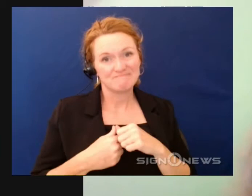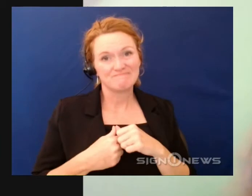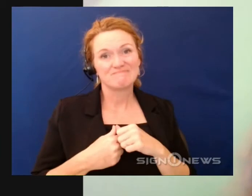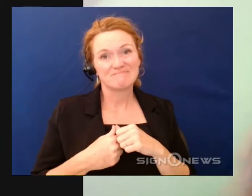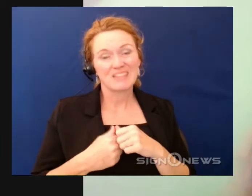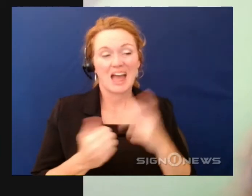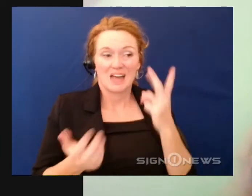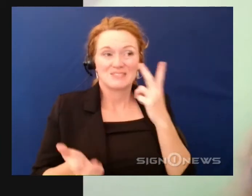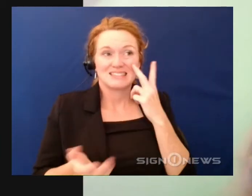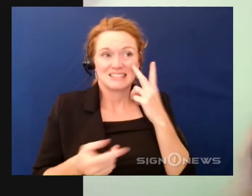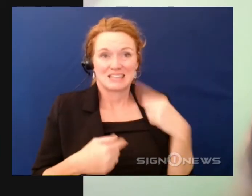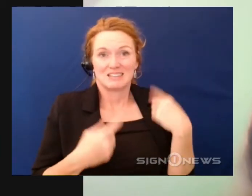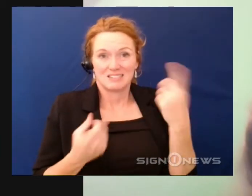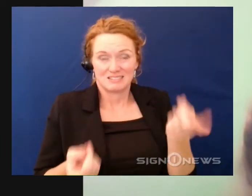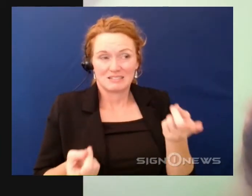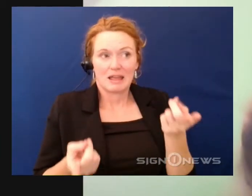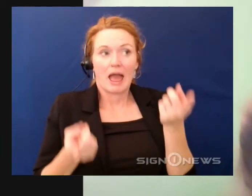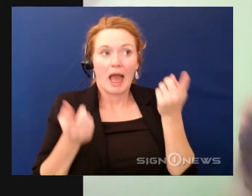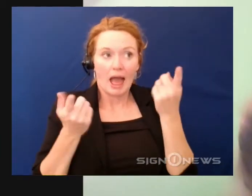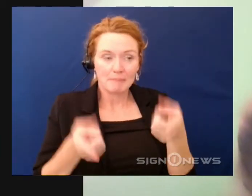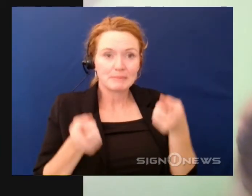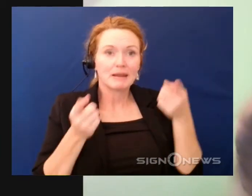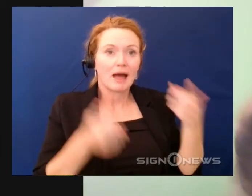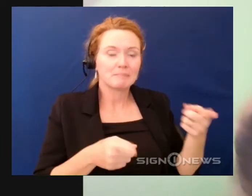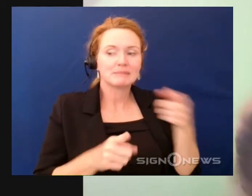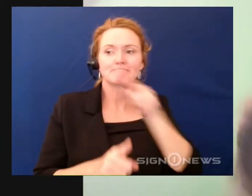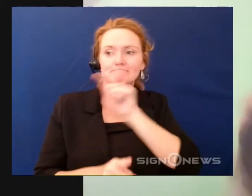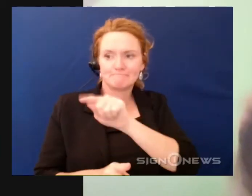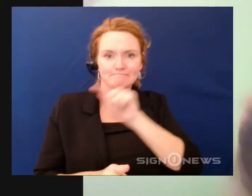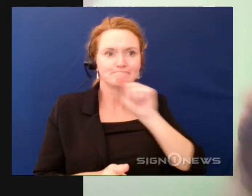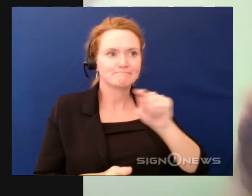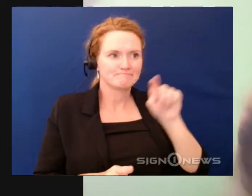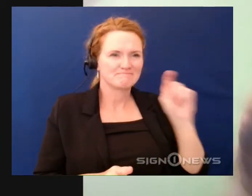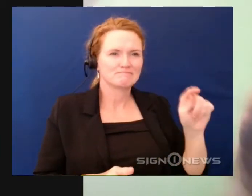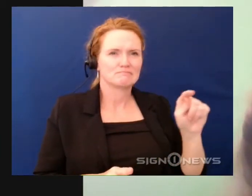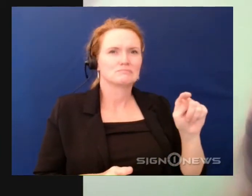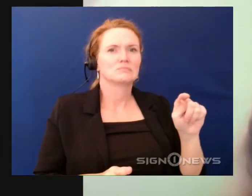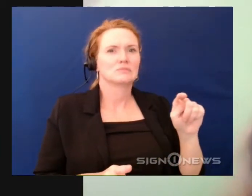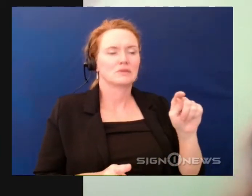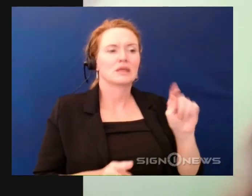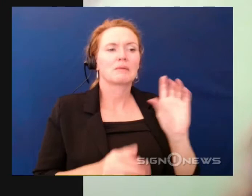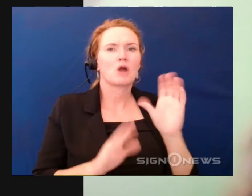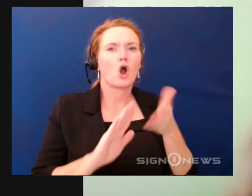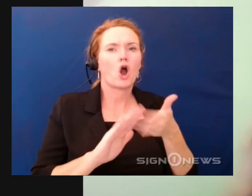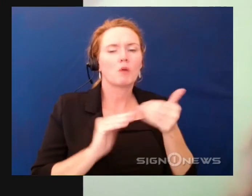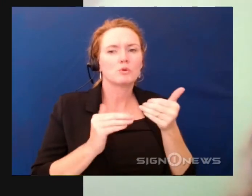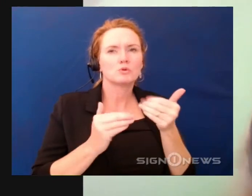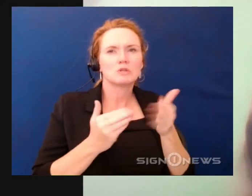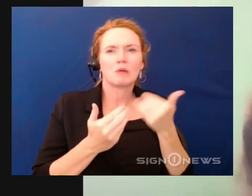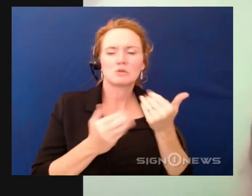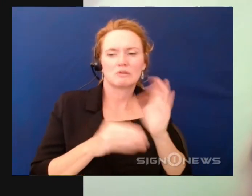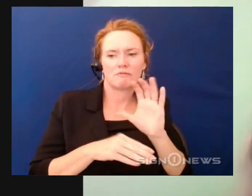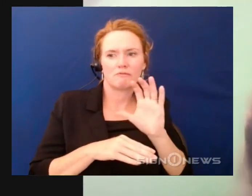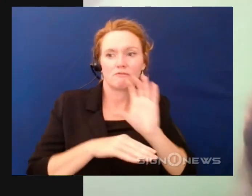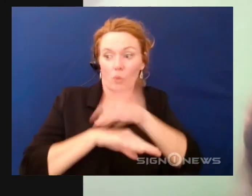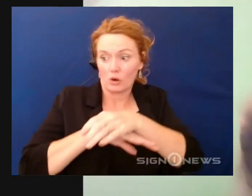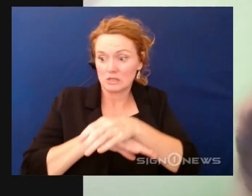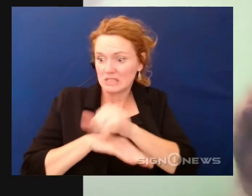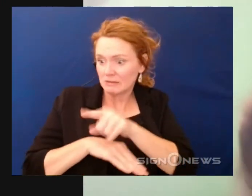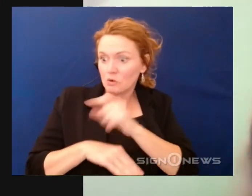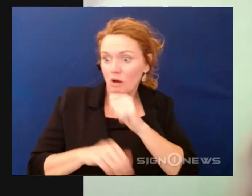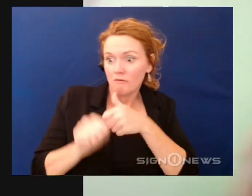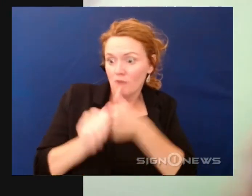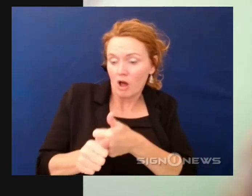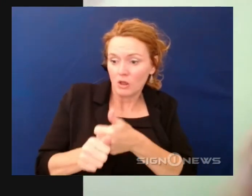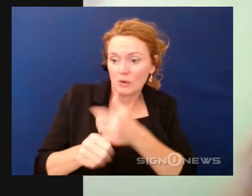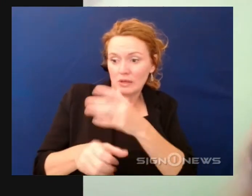of practices in the community that can be coercive to people with disabilities. Like, if you don't go along with this plan, we'll